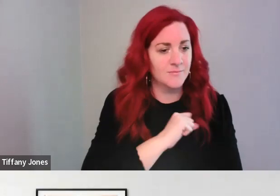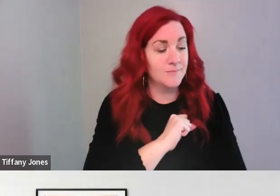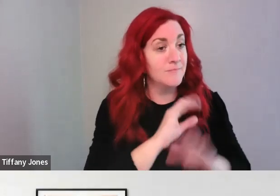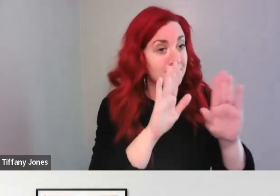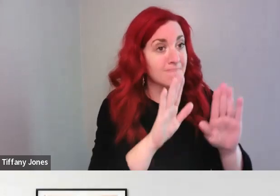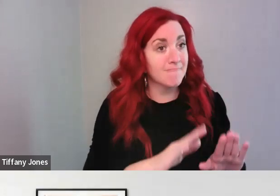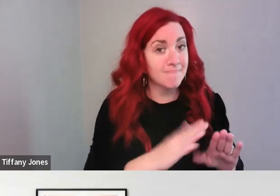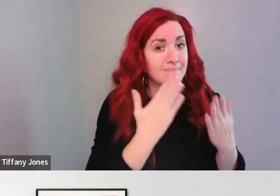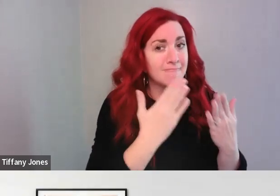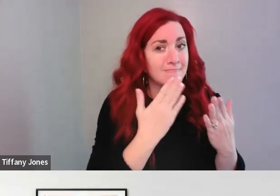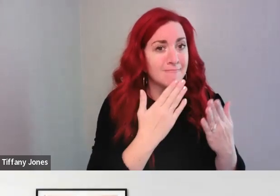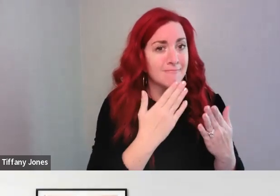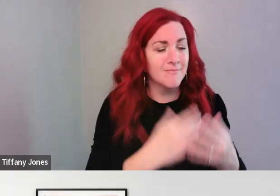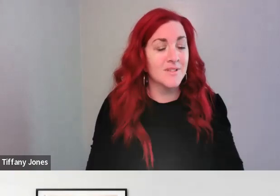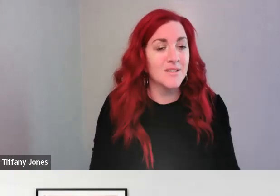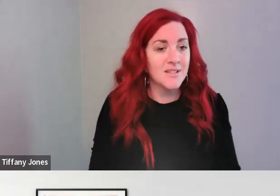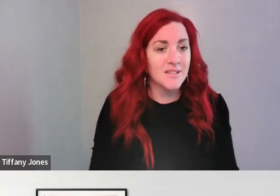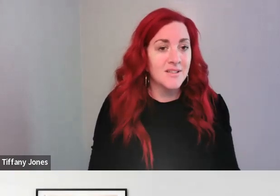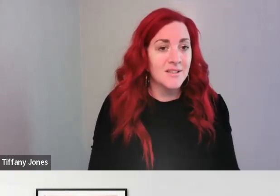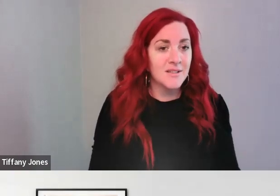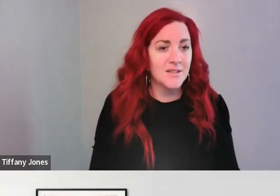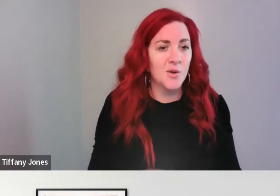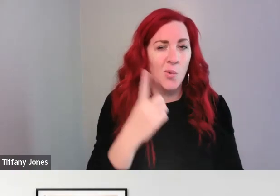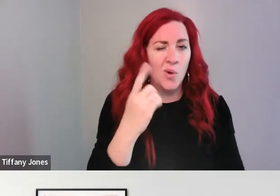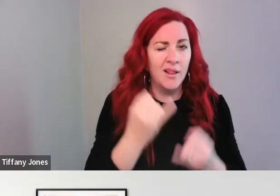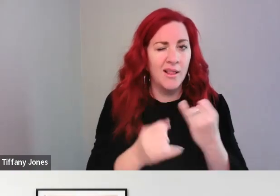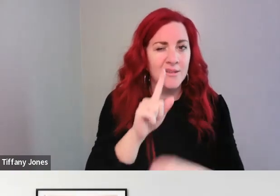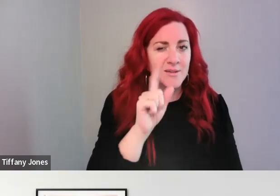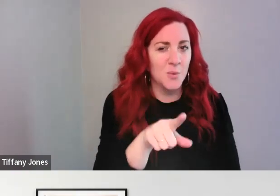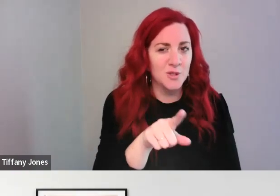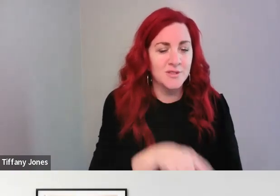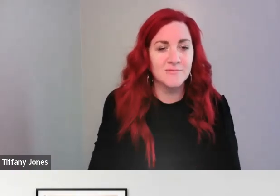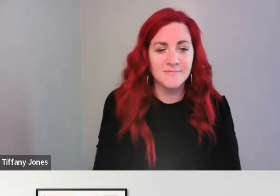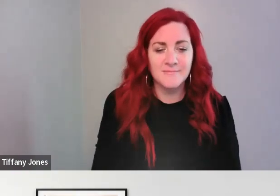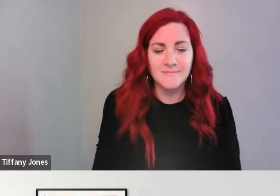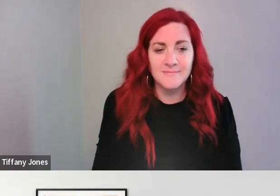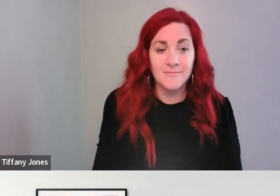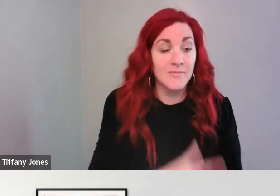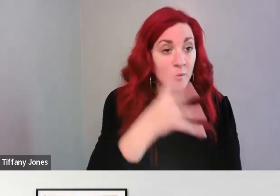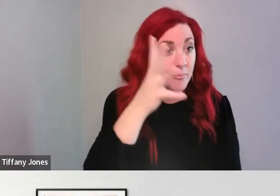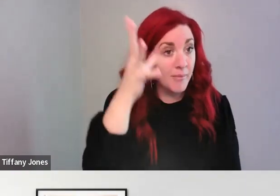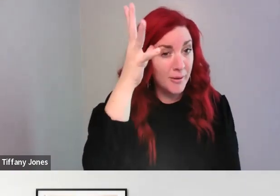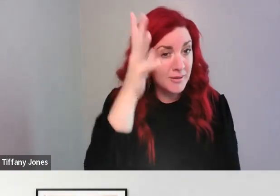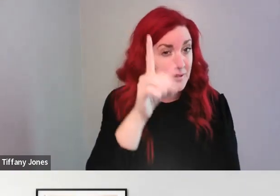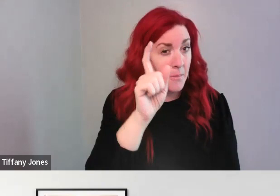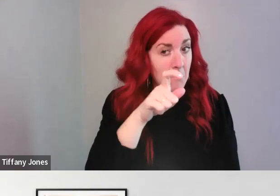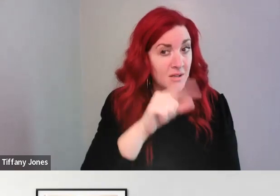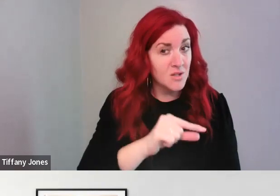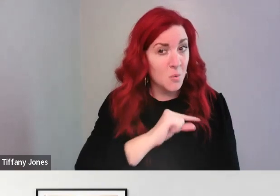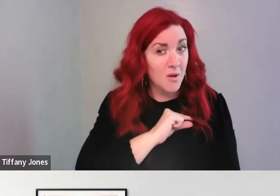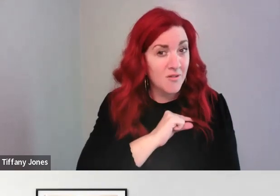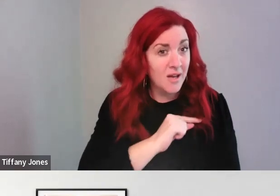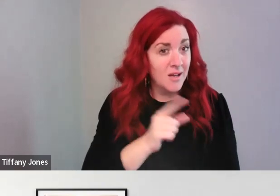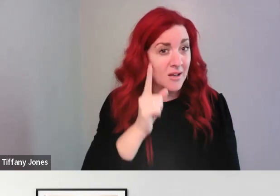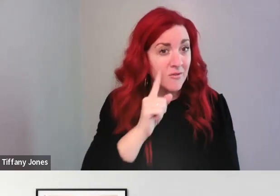Great. Thank you for that. I have one last question here. Do parents have to qualify for